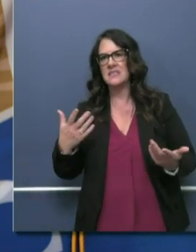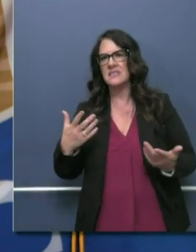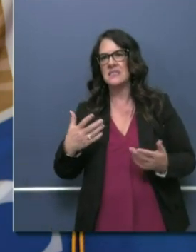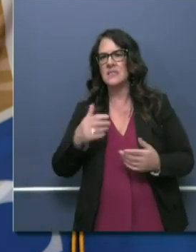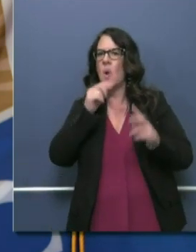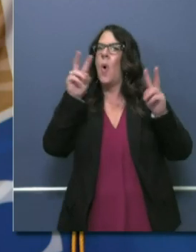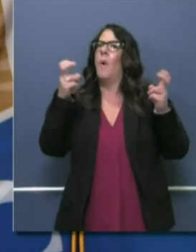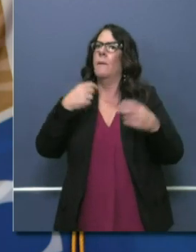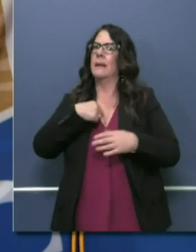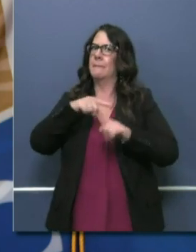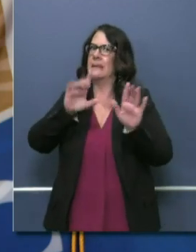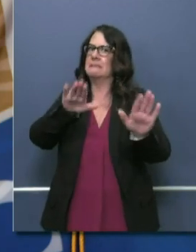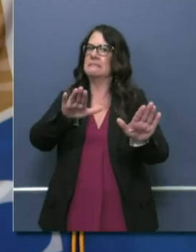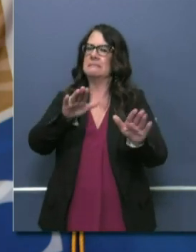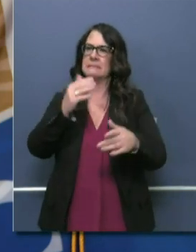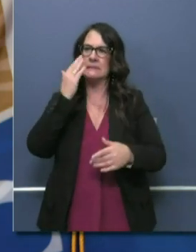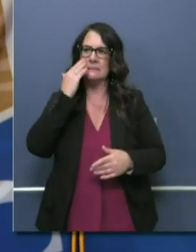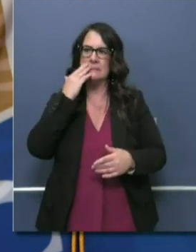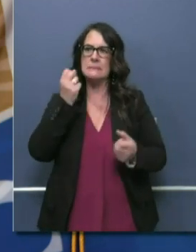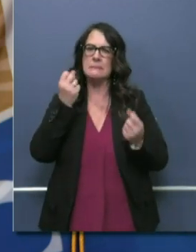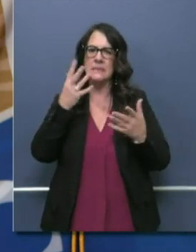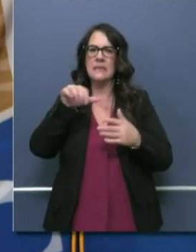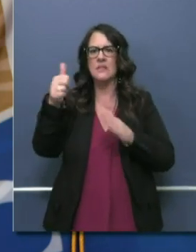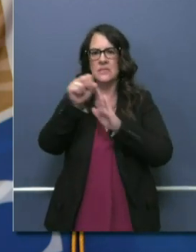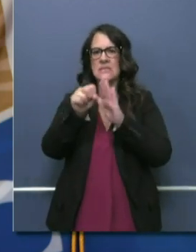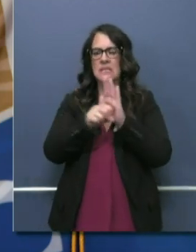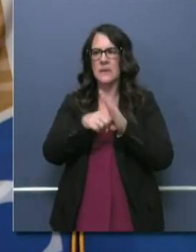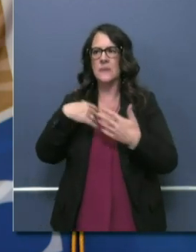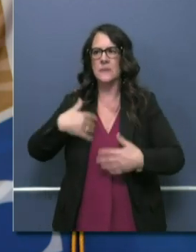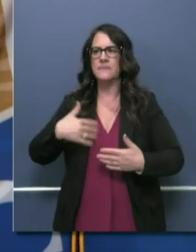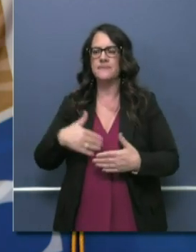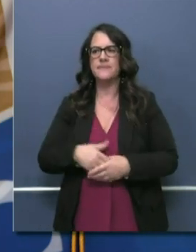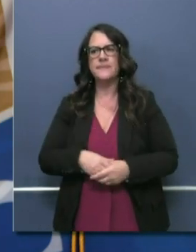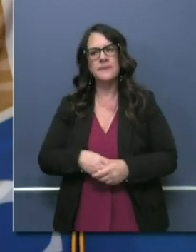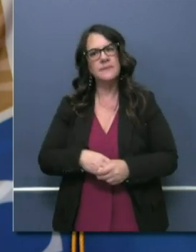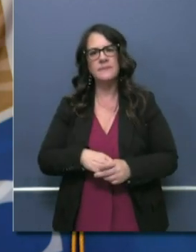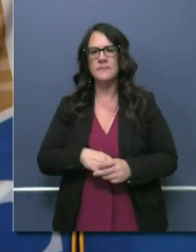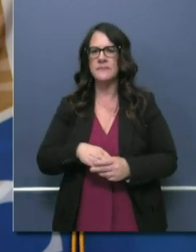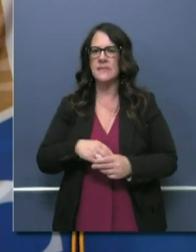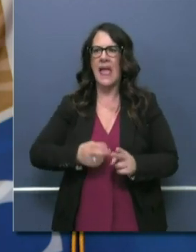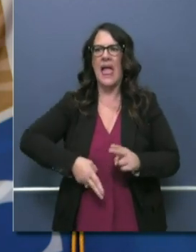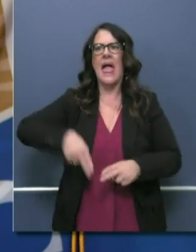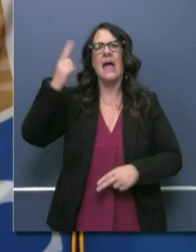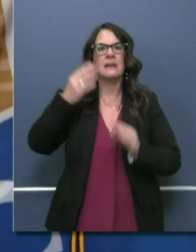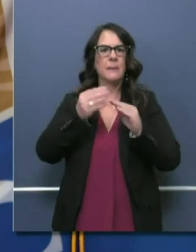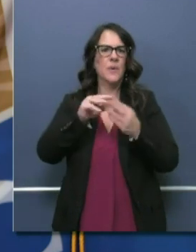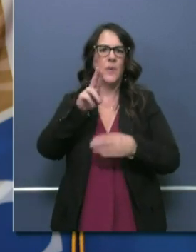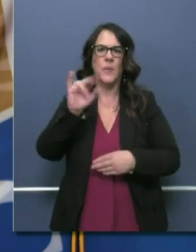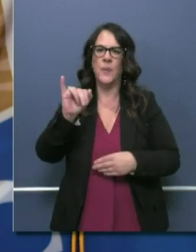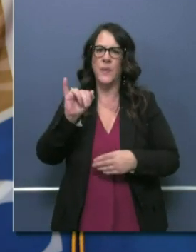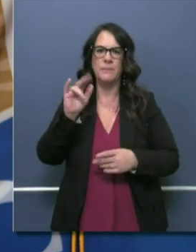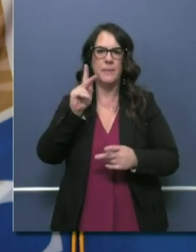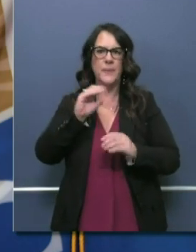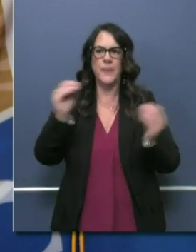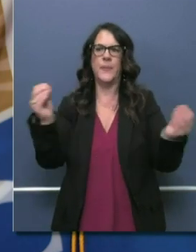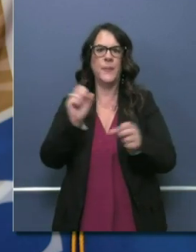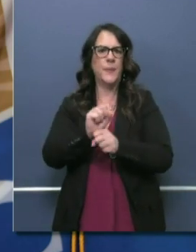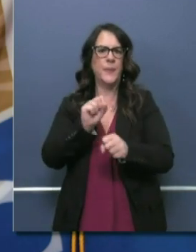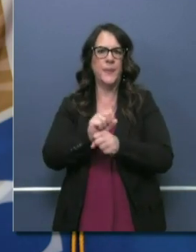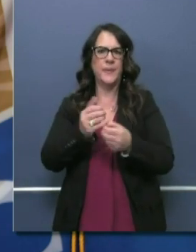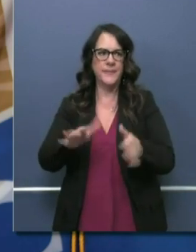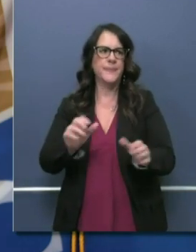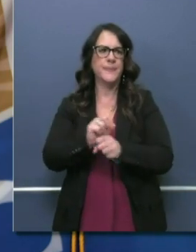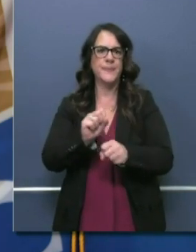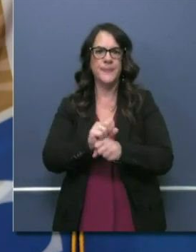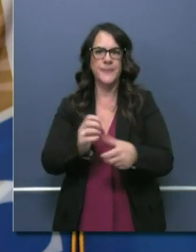but a substantial number of states are this unprecedented unemployment. Again, 8 or so weeks ago, we announced the